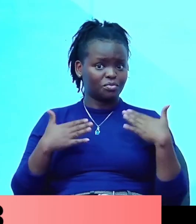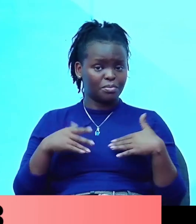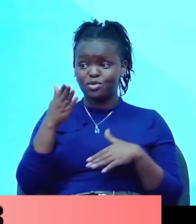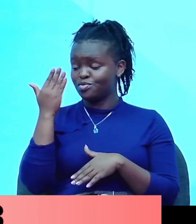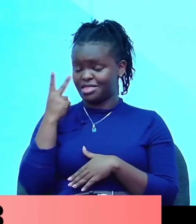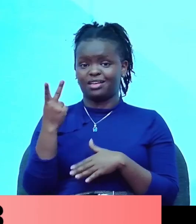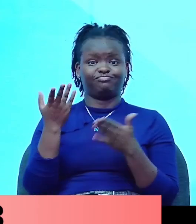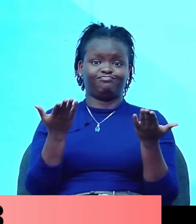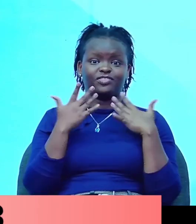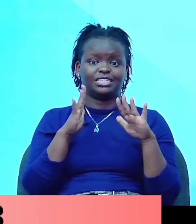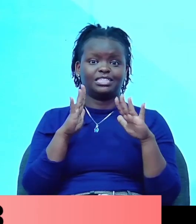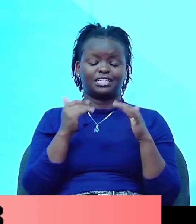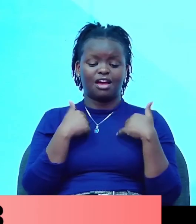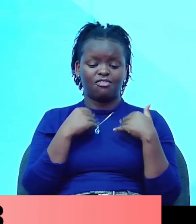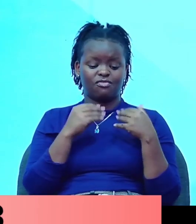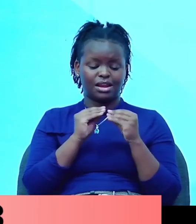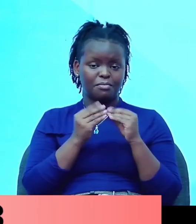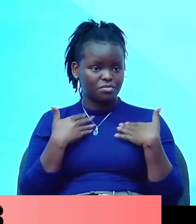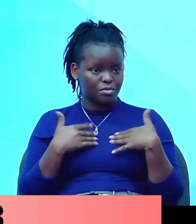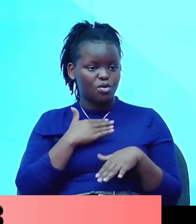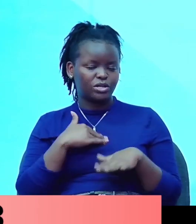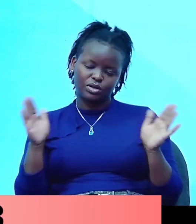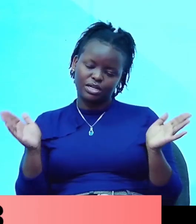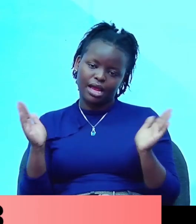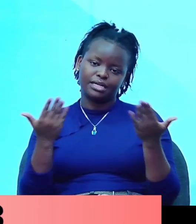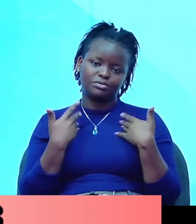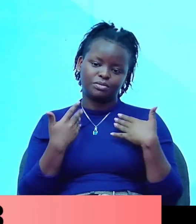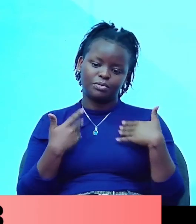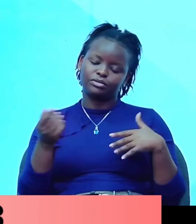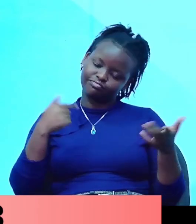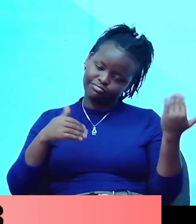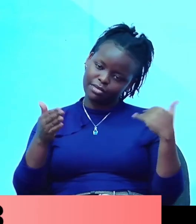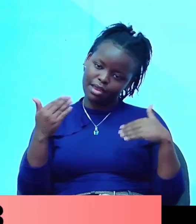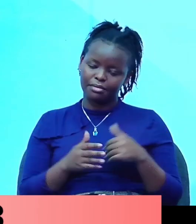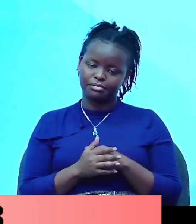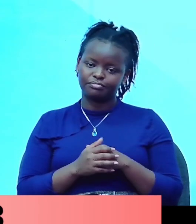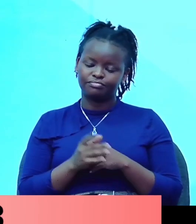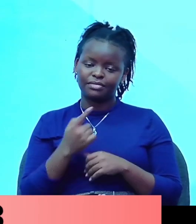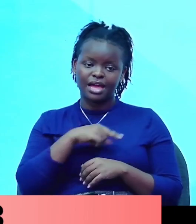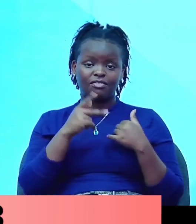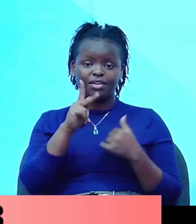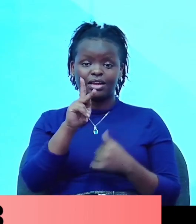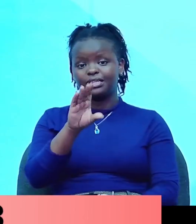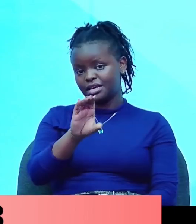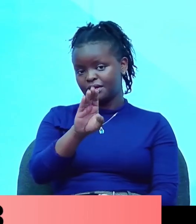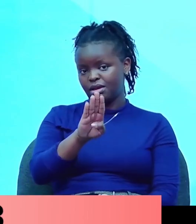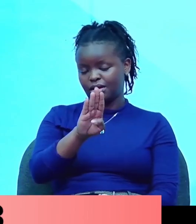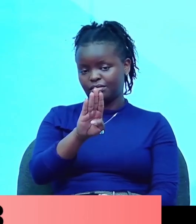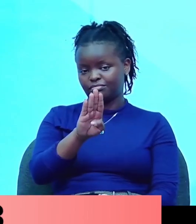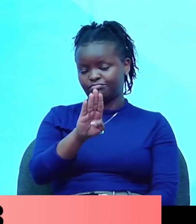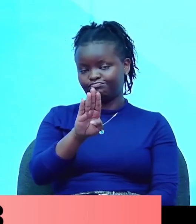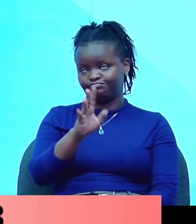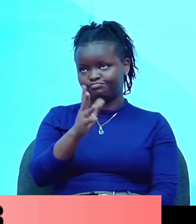So we will have a number of people. So we just want to encourage people to come. We will have a KCB